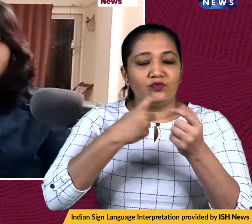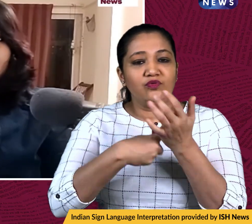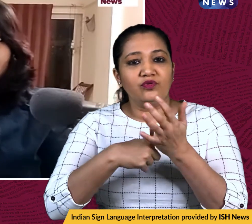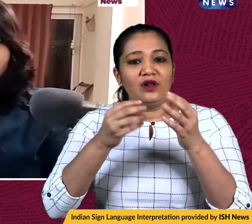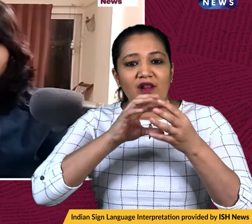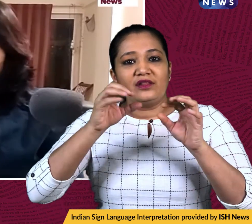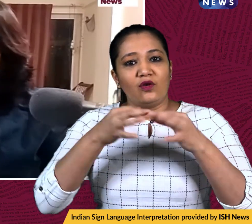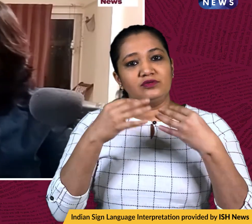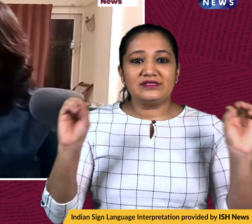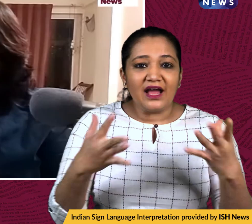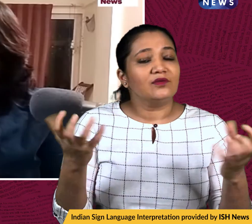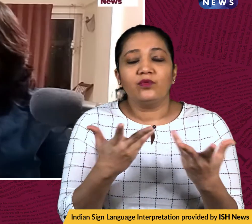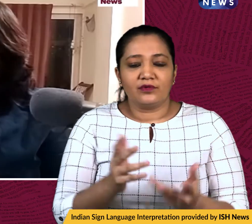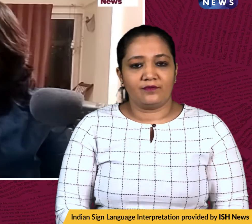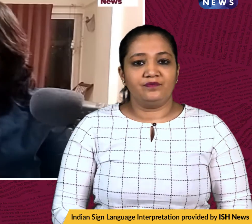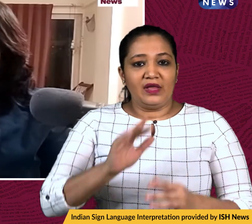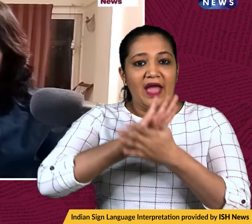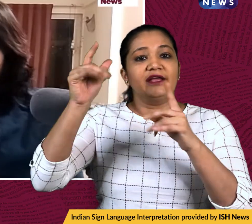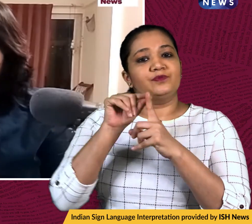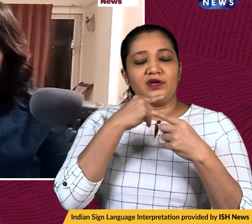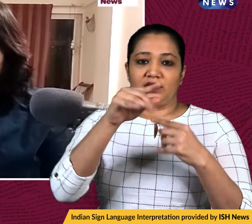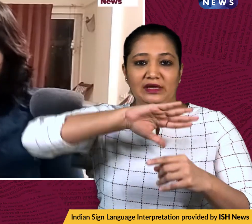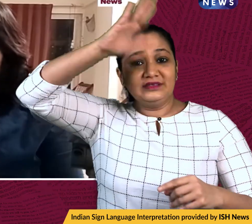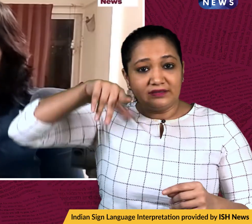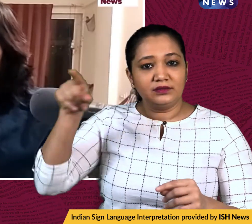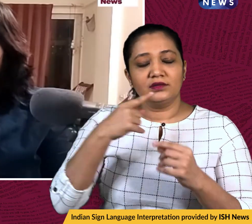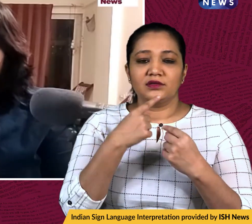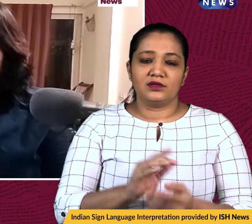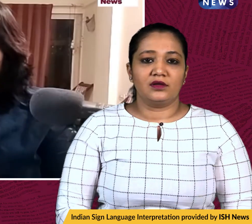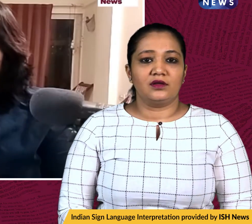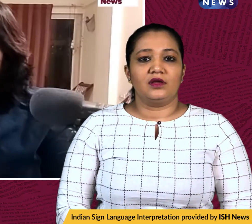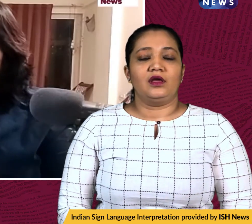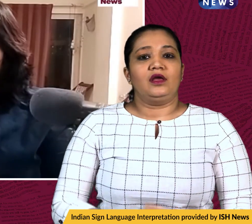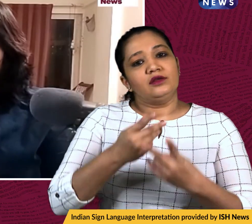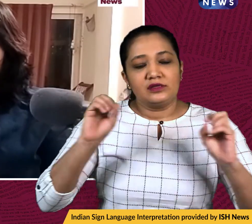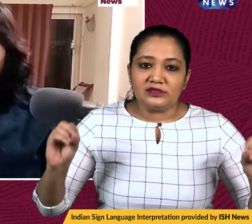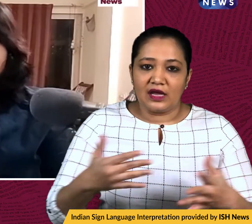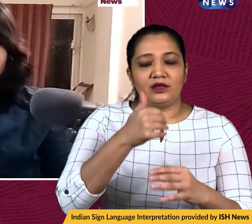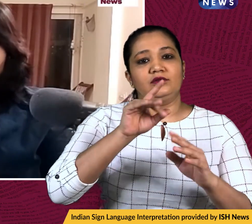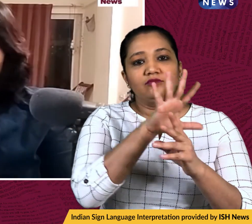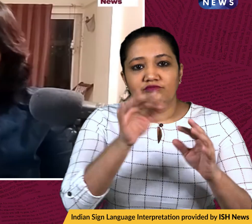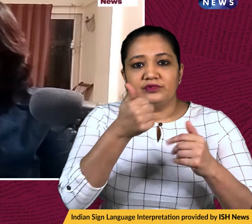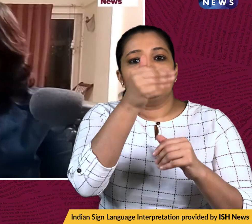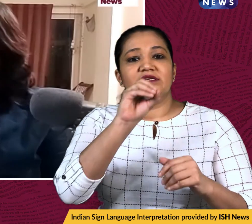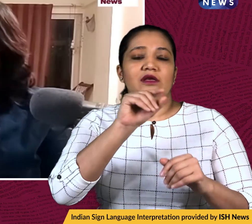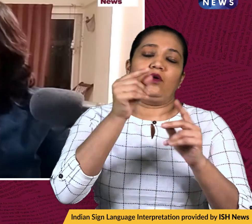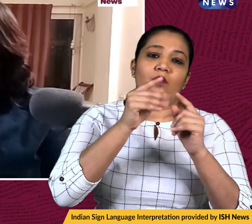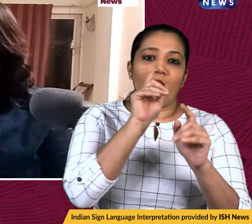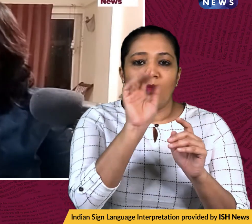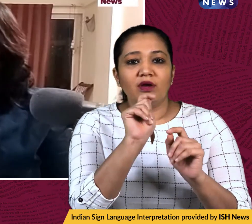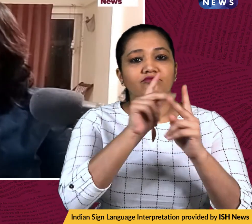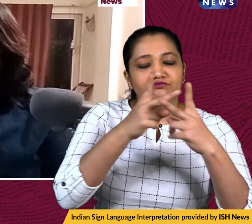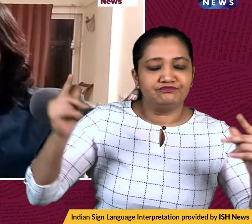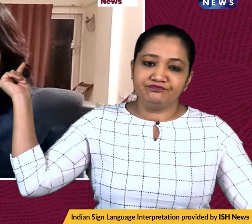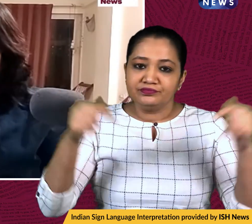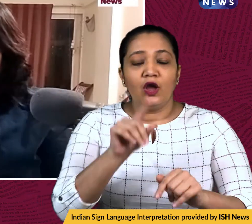now, starting off with Himachal Pradesh, which has said that it is decided to restore 6-day work week for employees with immediate effect. Offices can